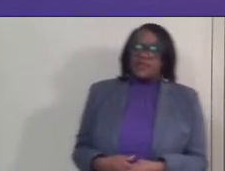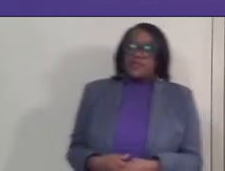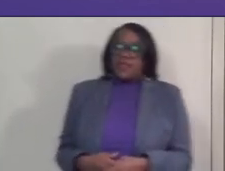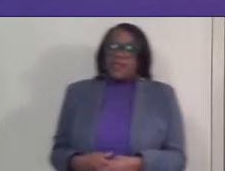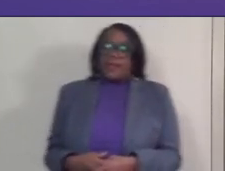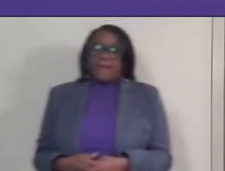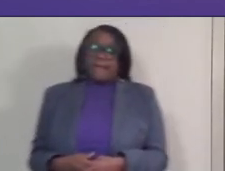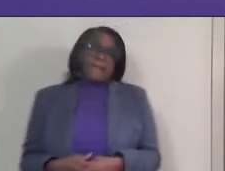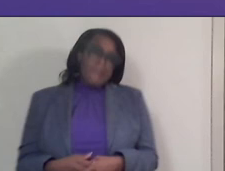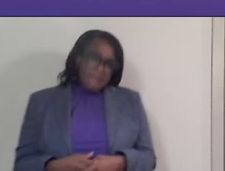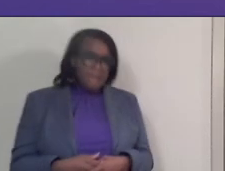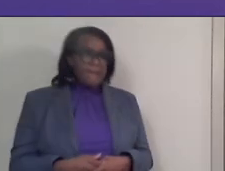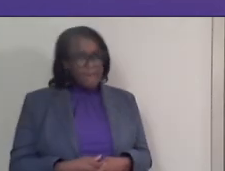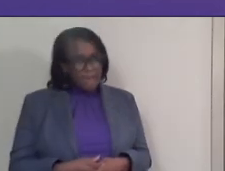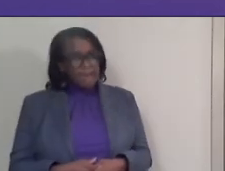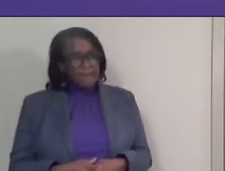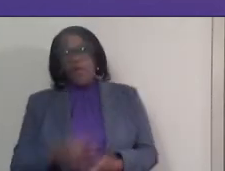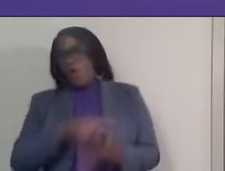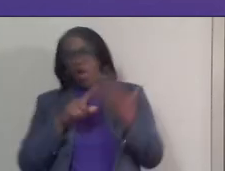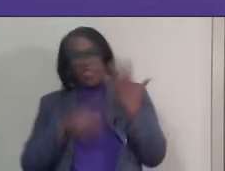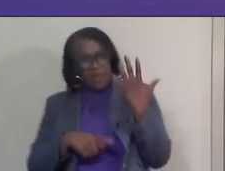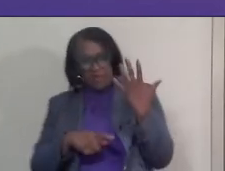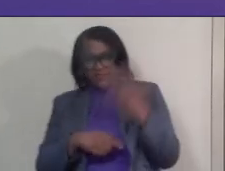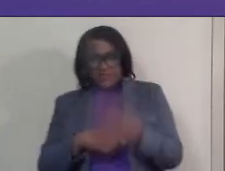It's been all the above.